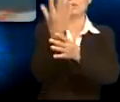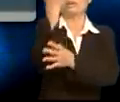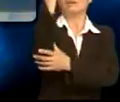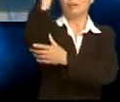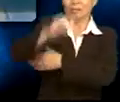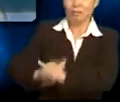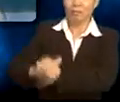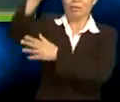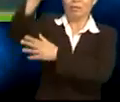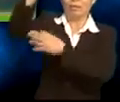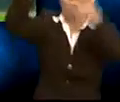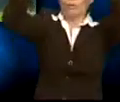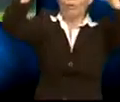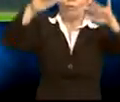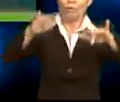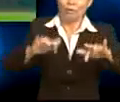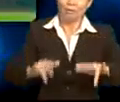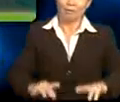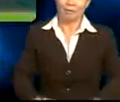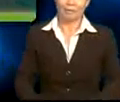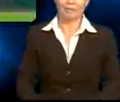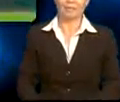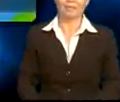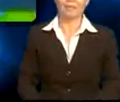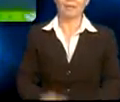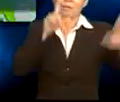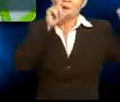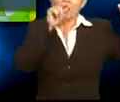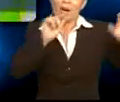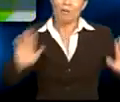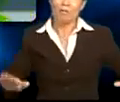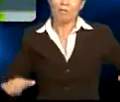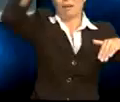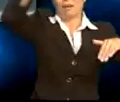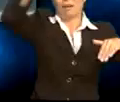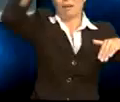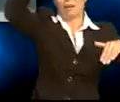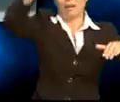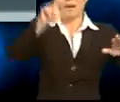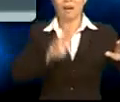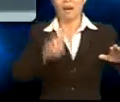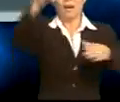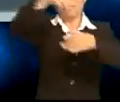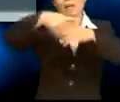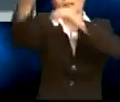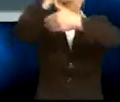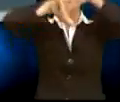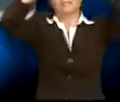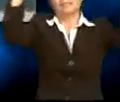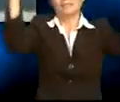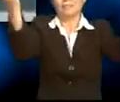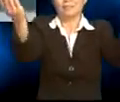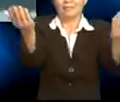come, rain goes all, burst blood high, up in the sky.